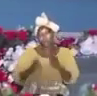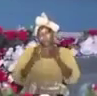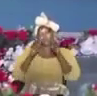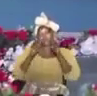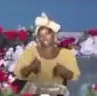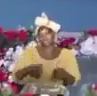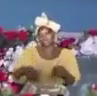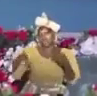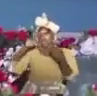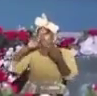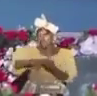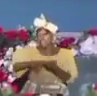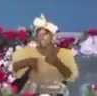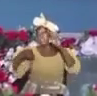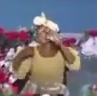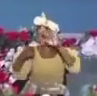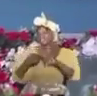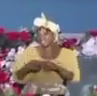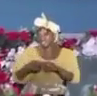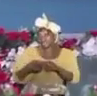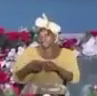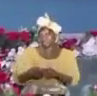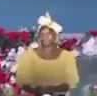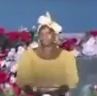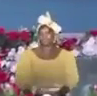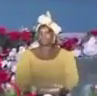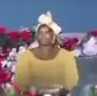abused relationships. Are we together?